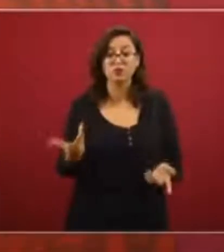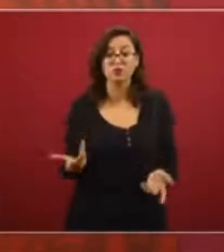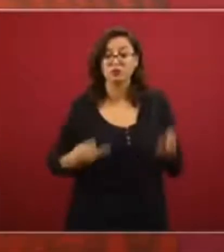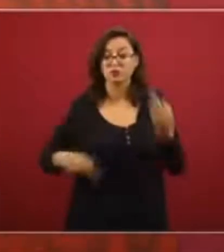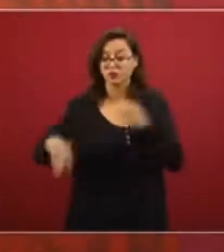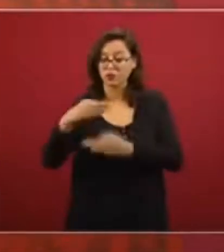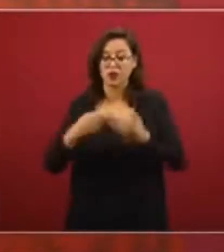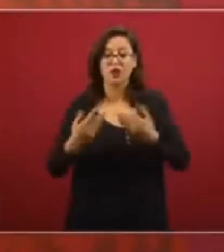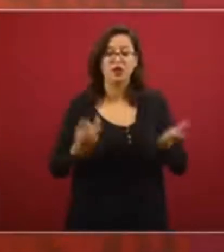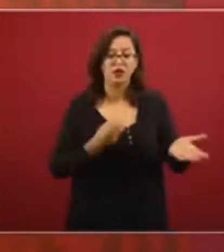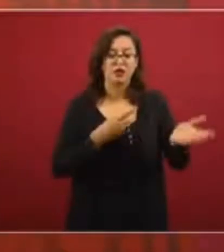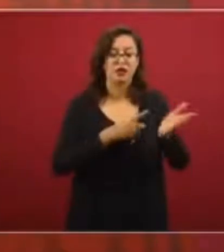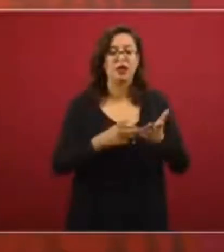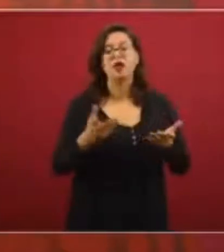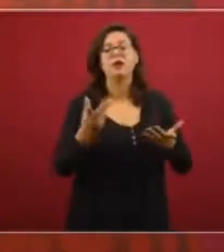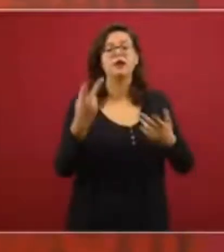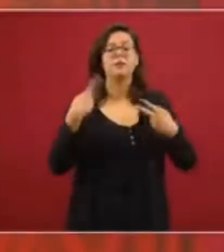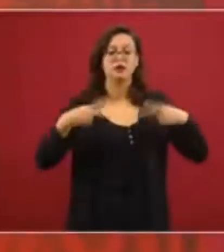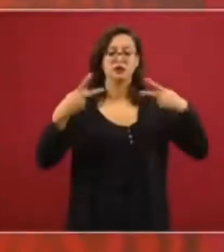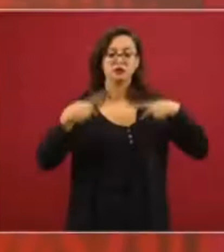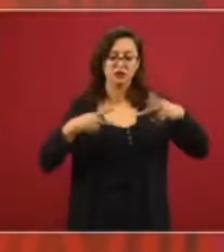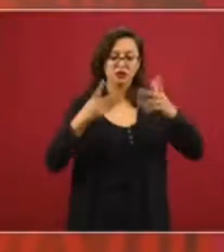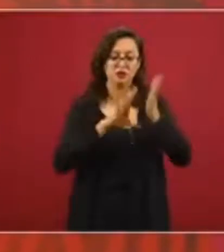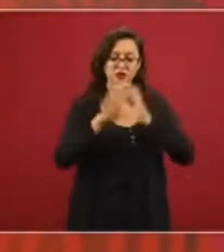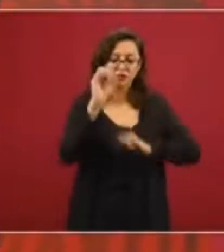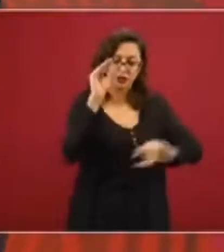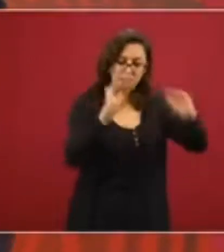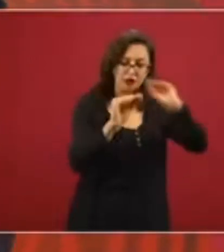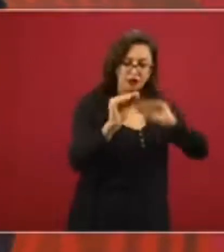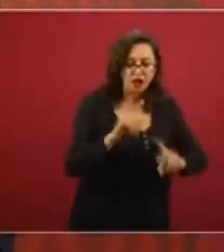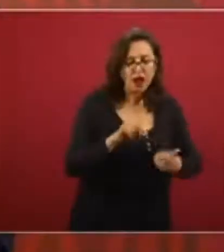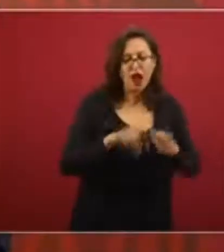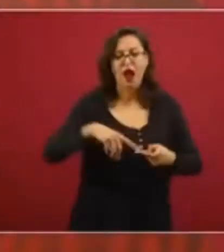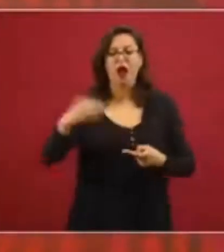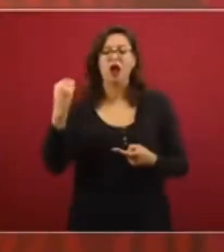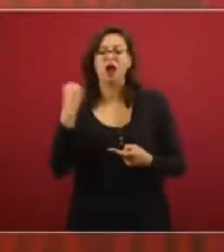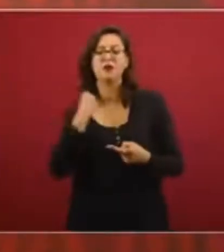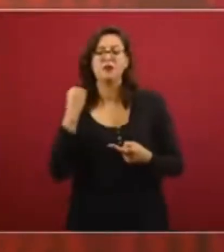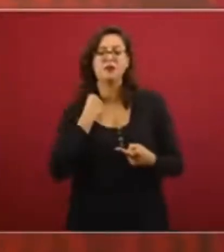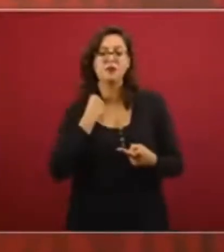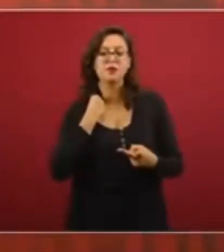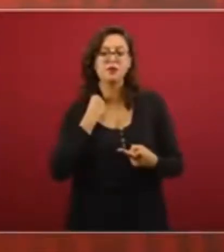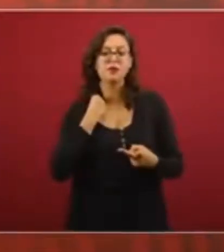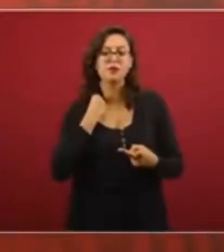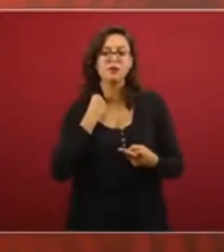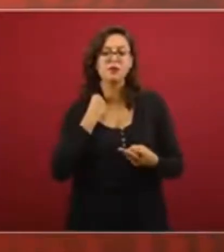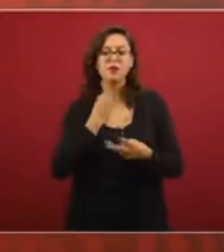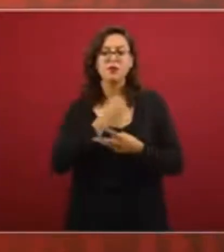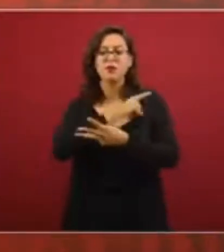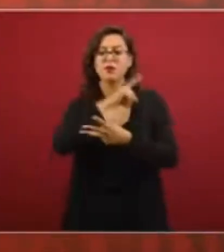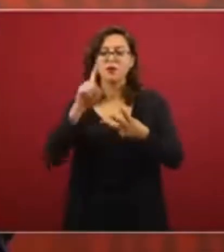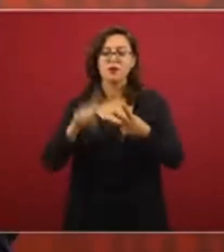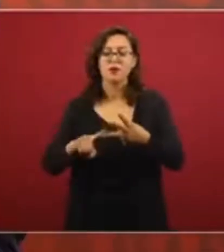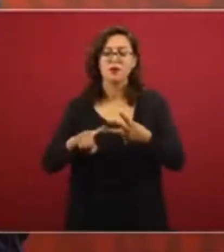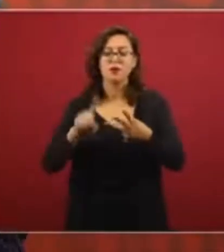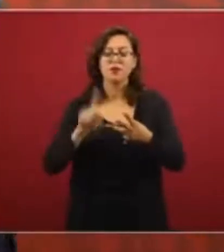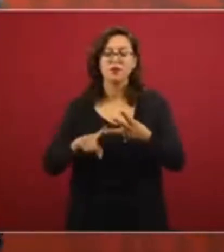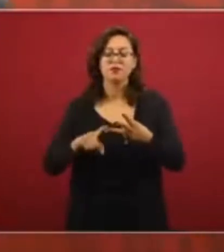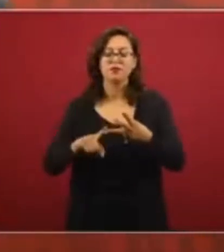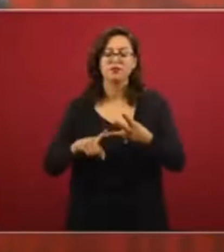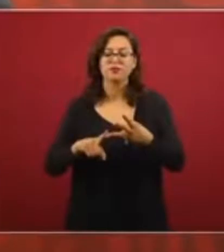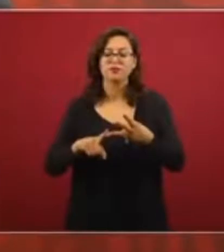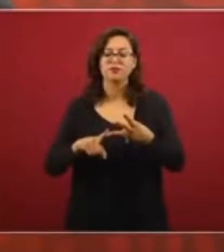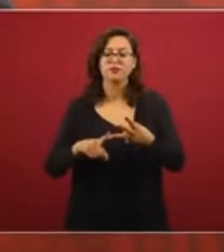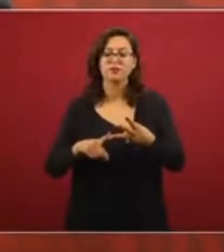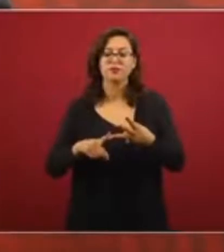tienen que participar abogados, and tienen que attorneys participar also have to los participate, integrantes tanto de